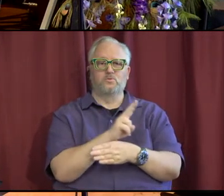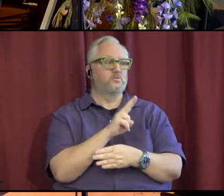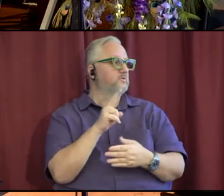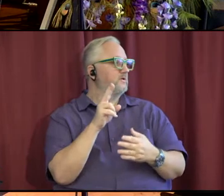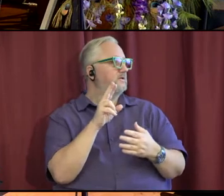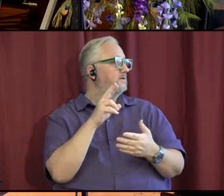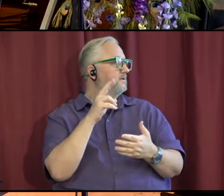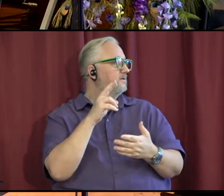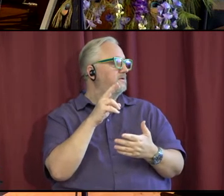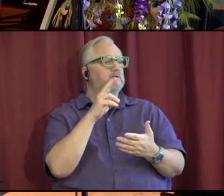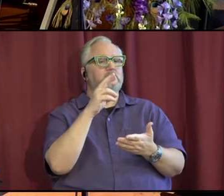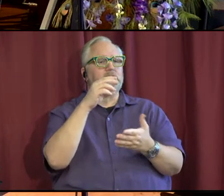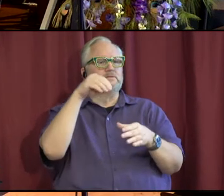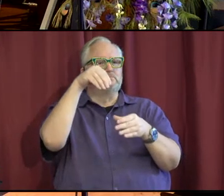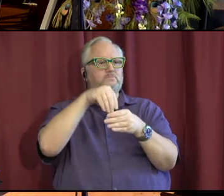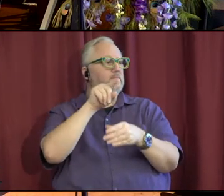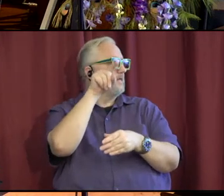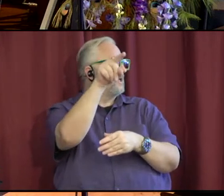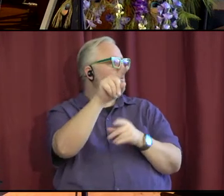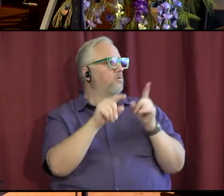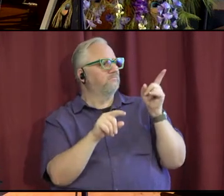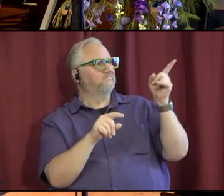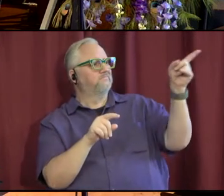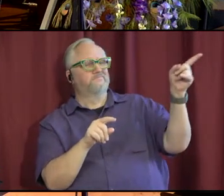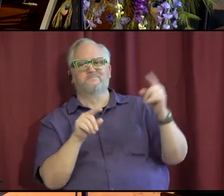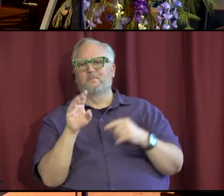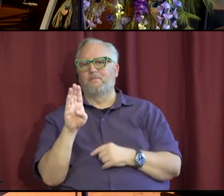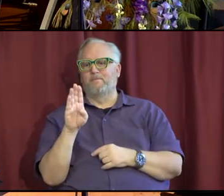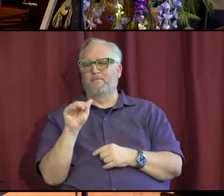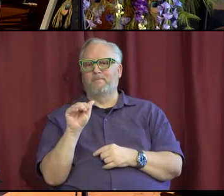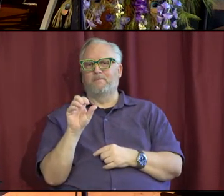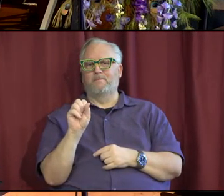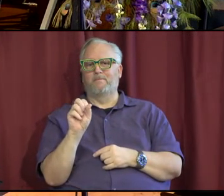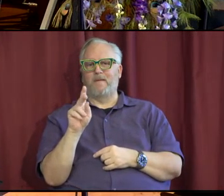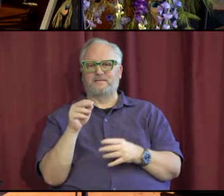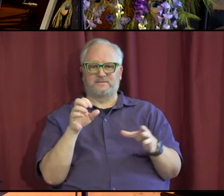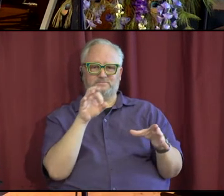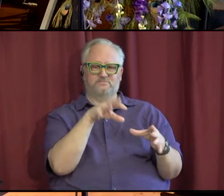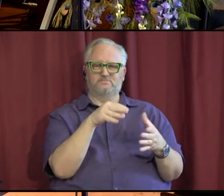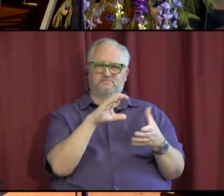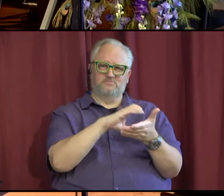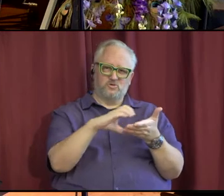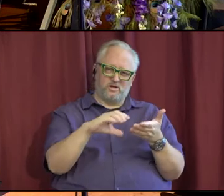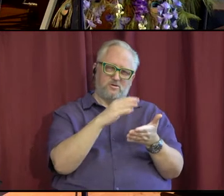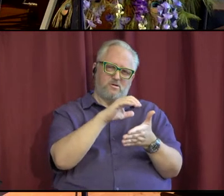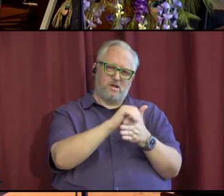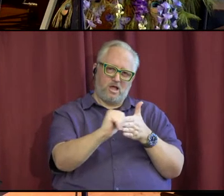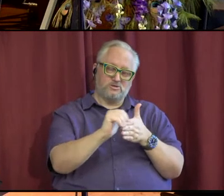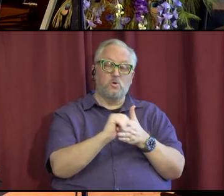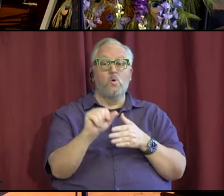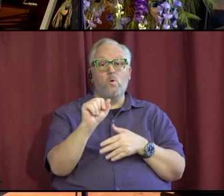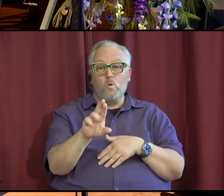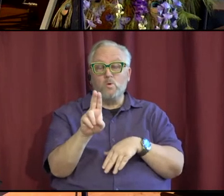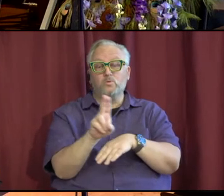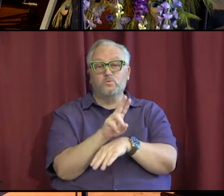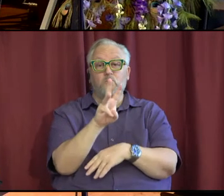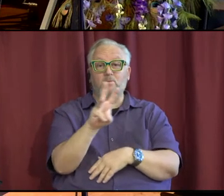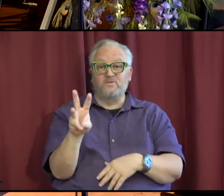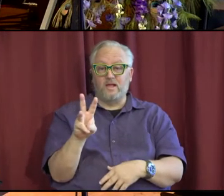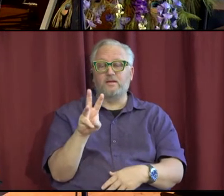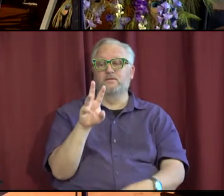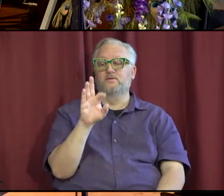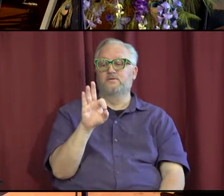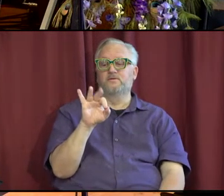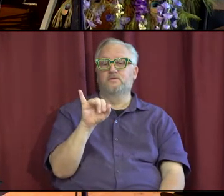over here, or by check or cash using the basket over there. And you can always donate directly on our website,